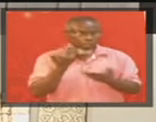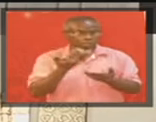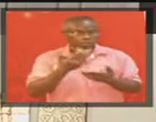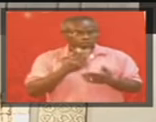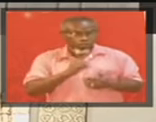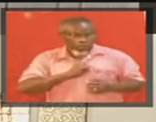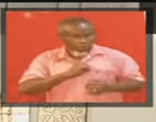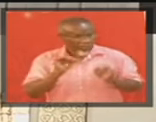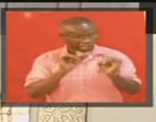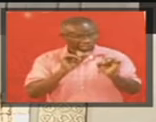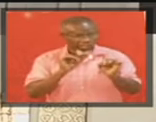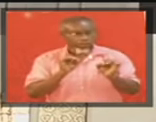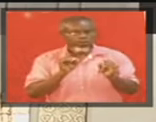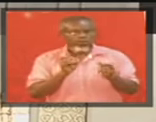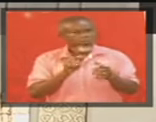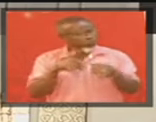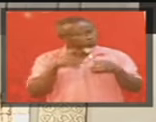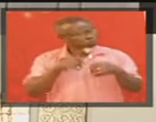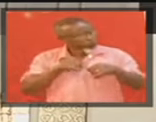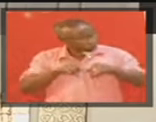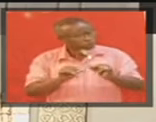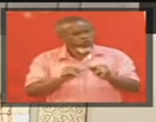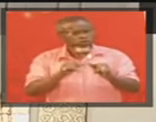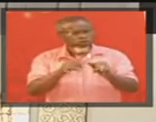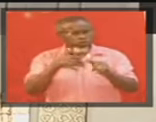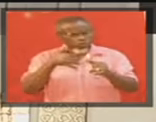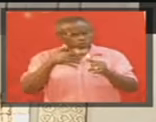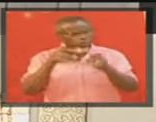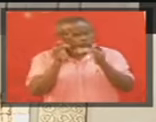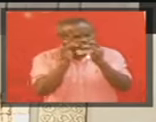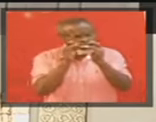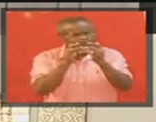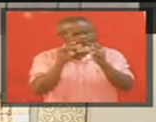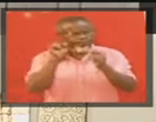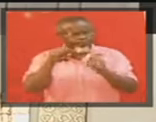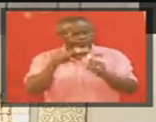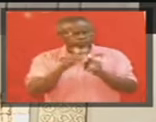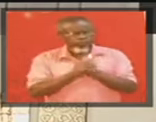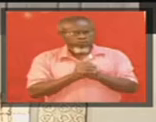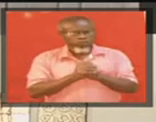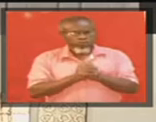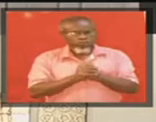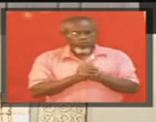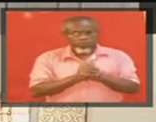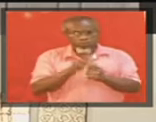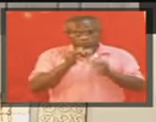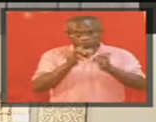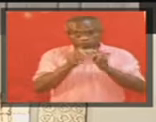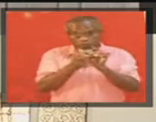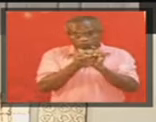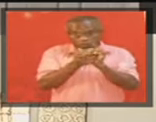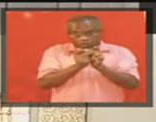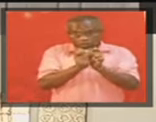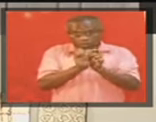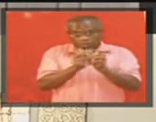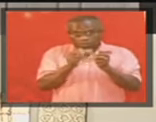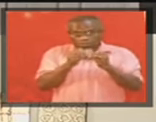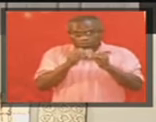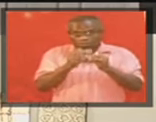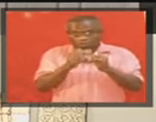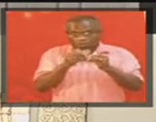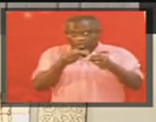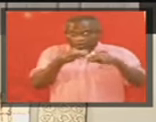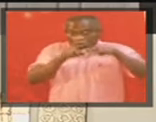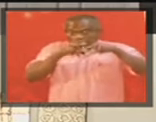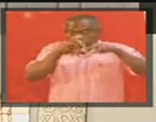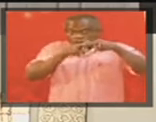If for some reason the client develops serious symptoms, and those symptoms usually include shortness of